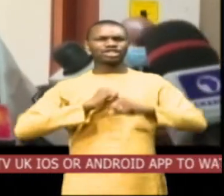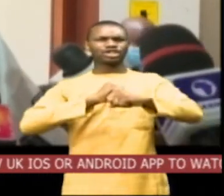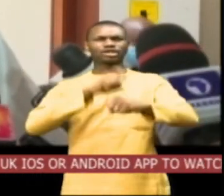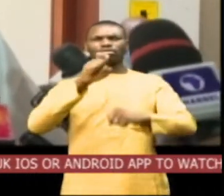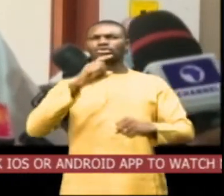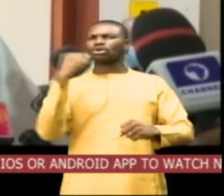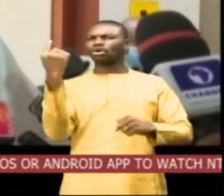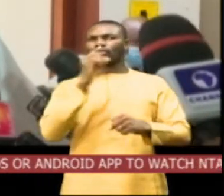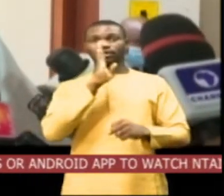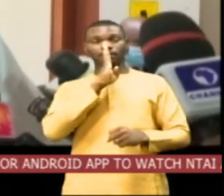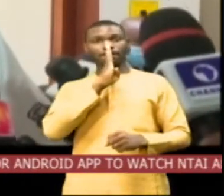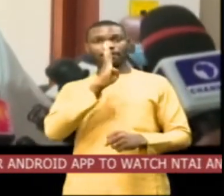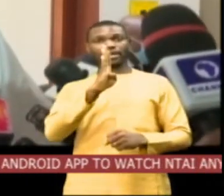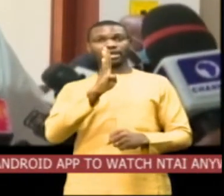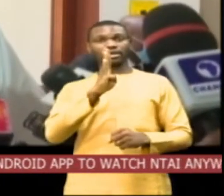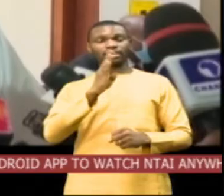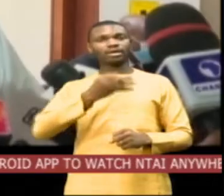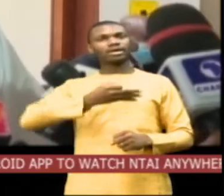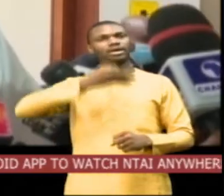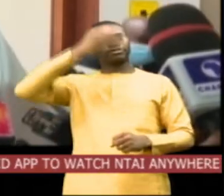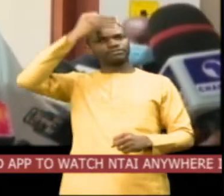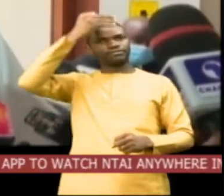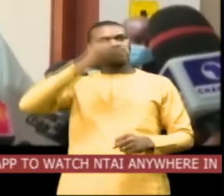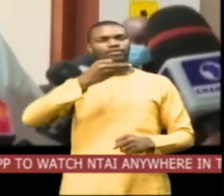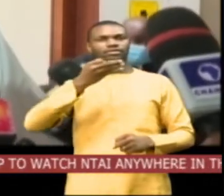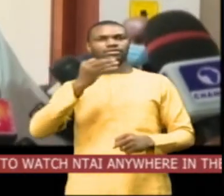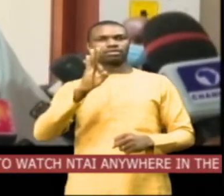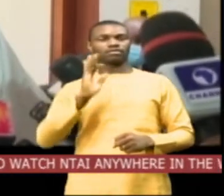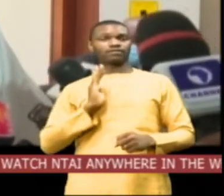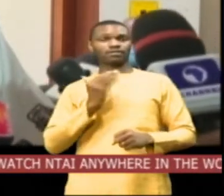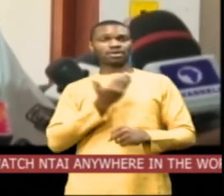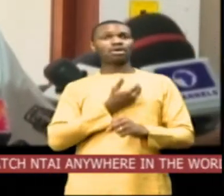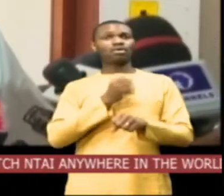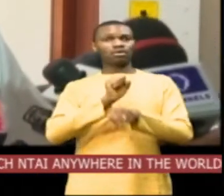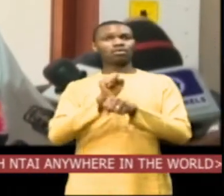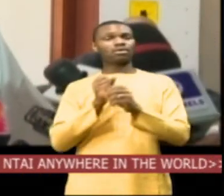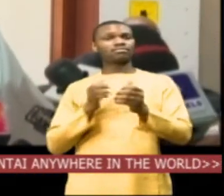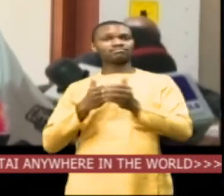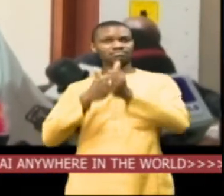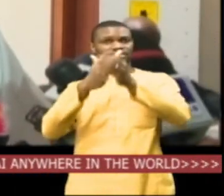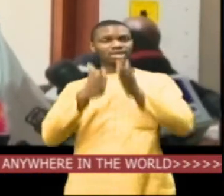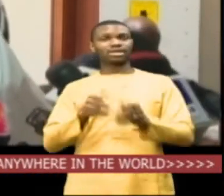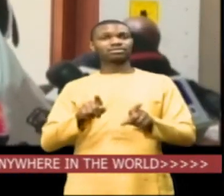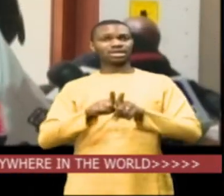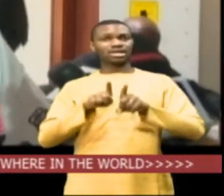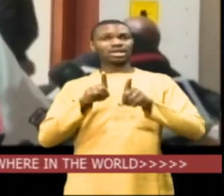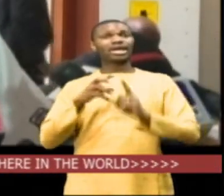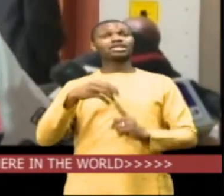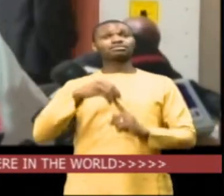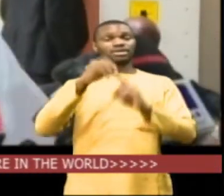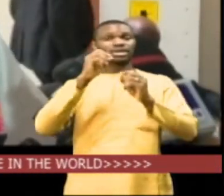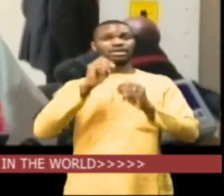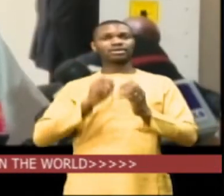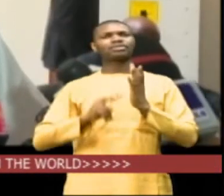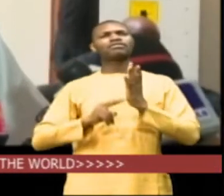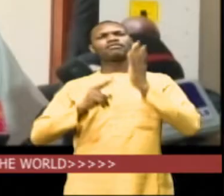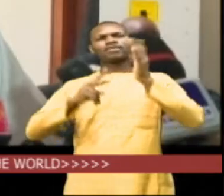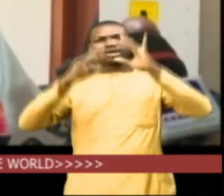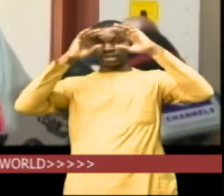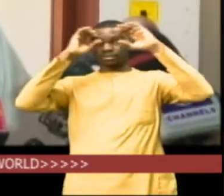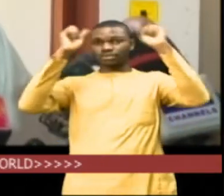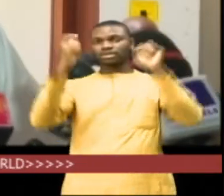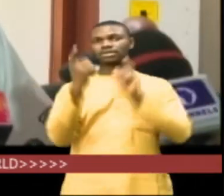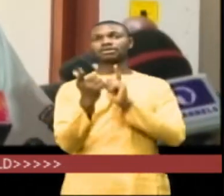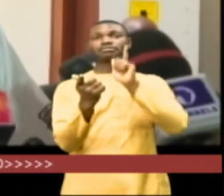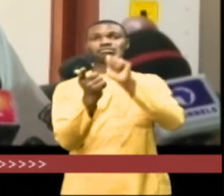be at the front banner whenever leaders, more so the Vice President, meet with people who are